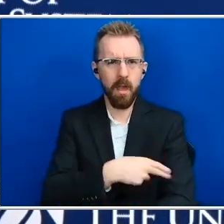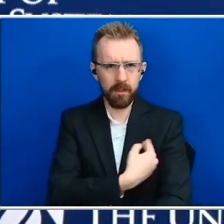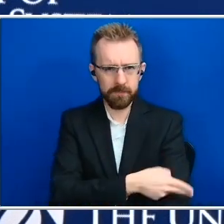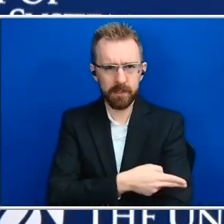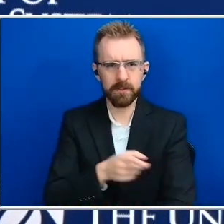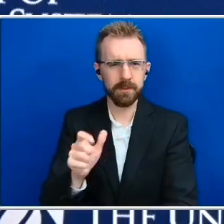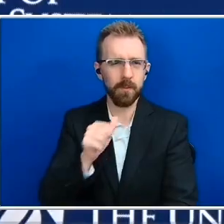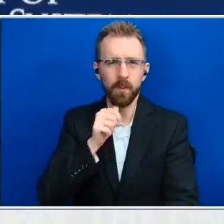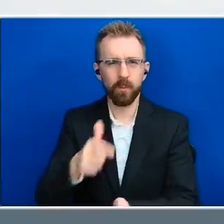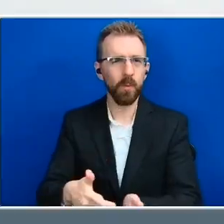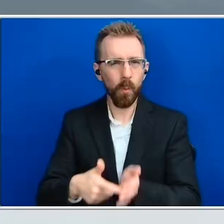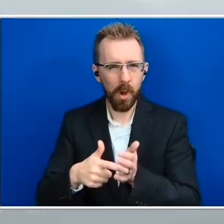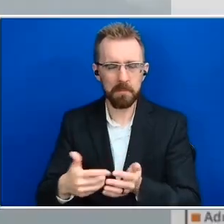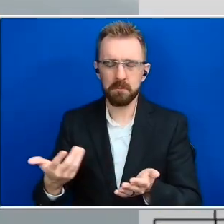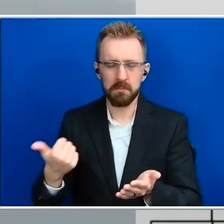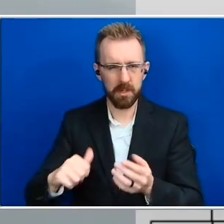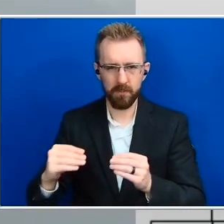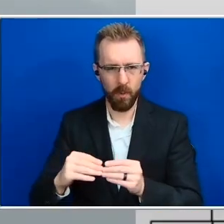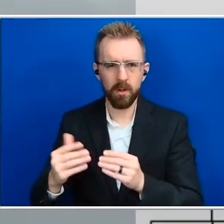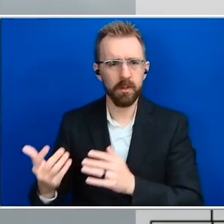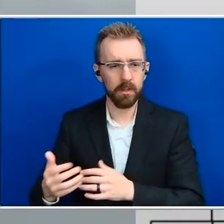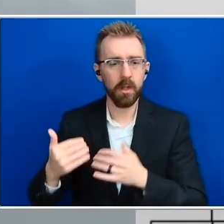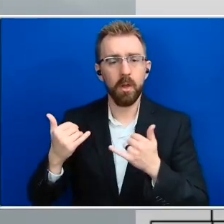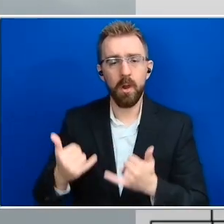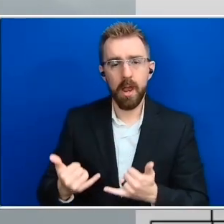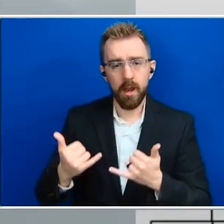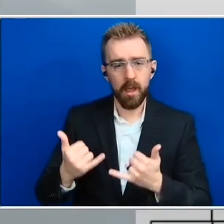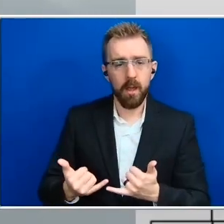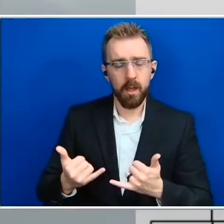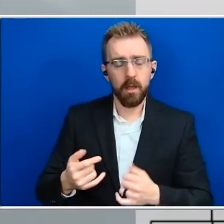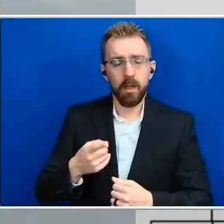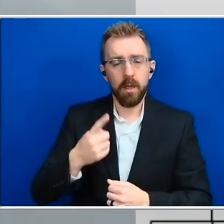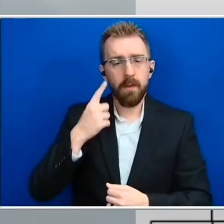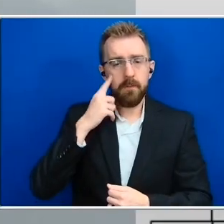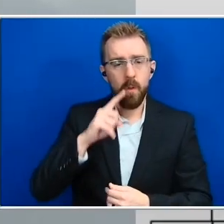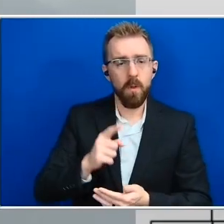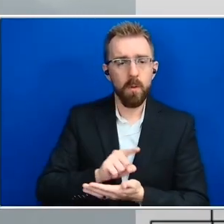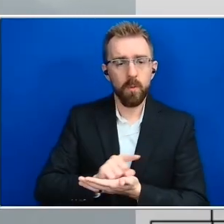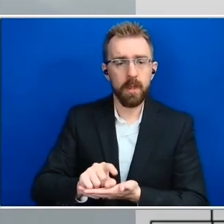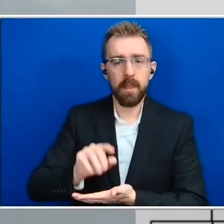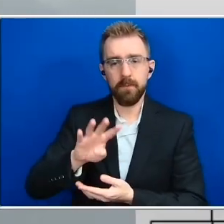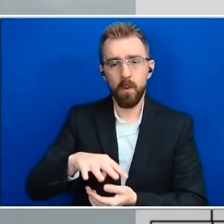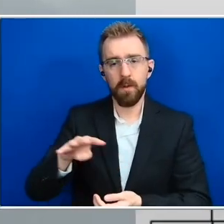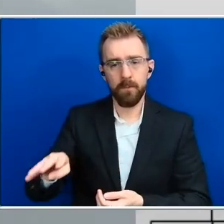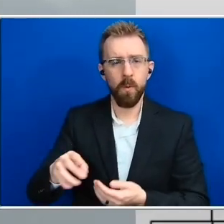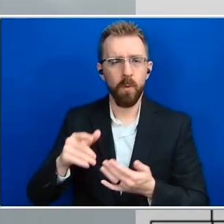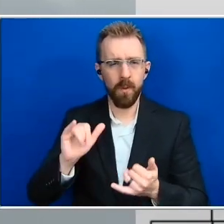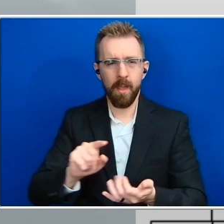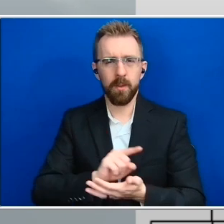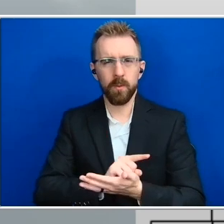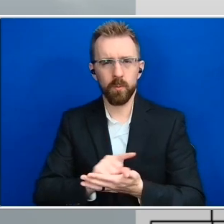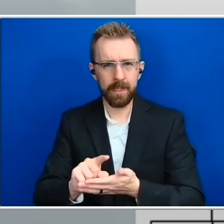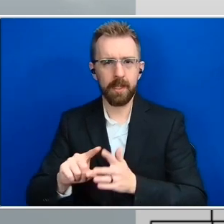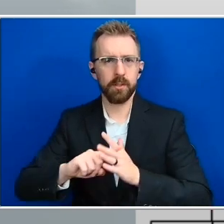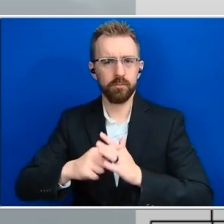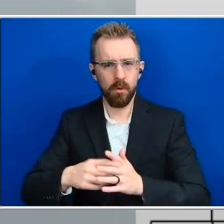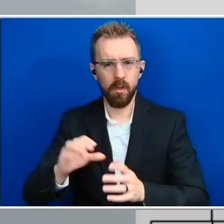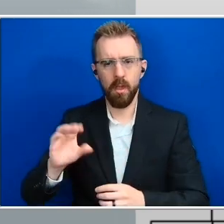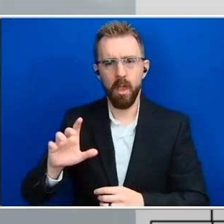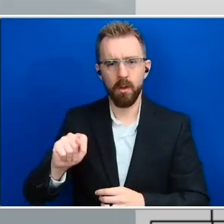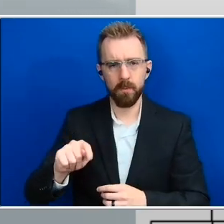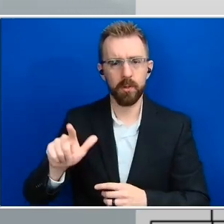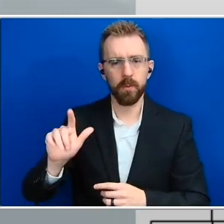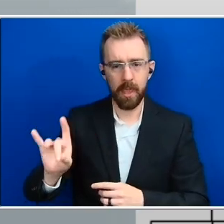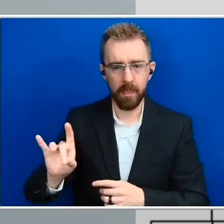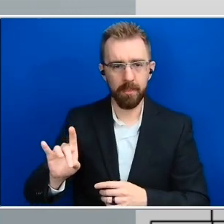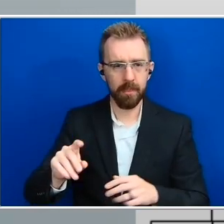requirement anymore. Right now, so for week 44, which was the week starting October 28th, so moving into November